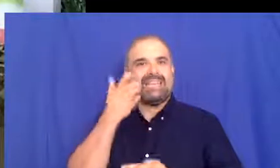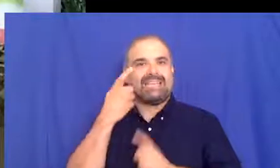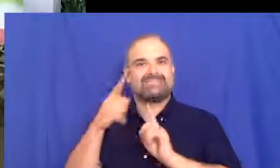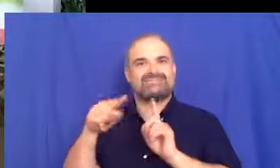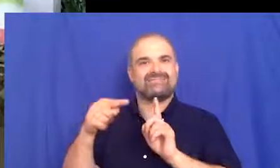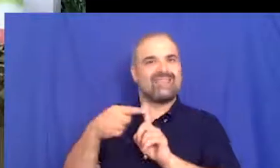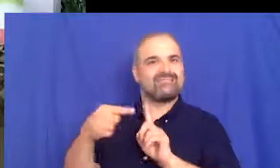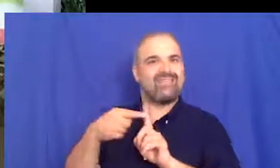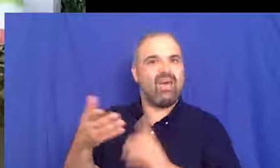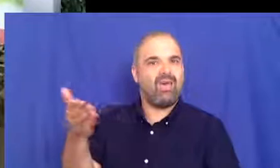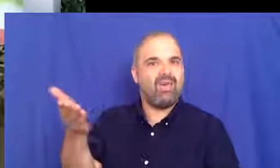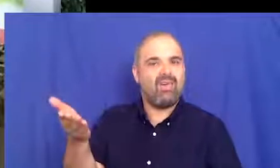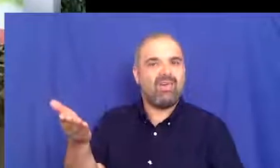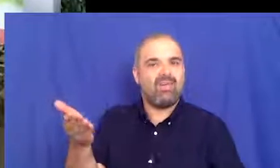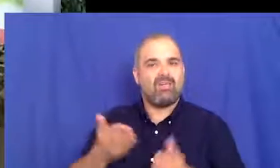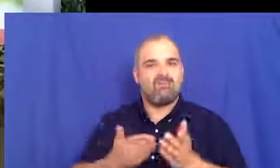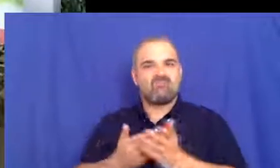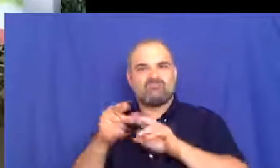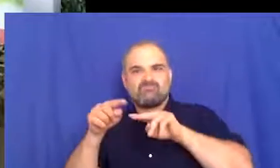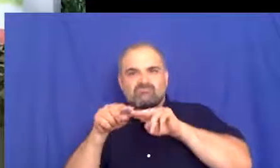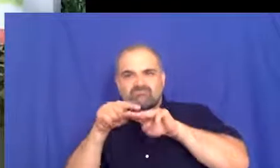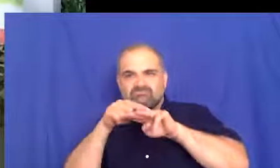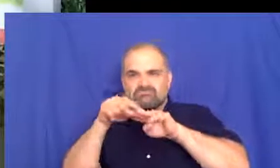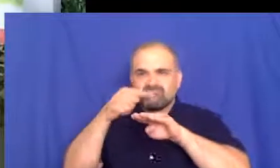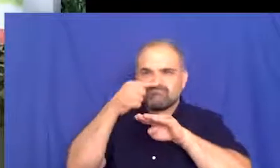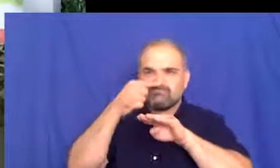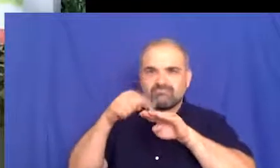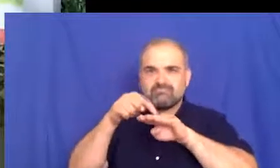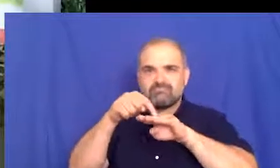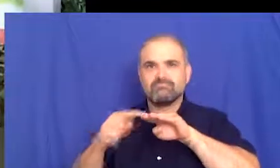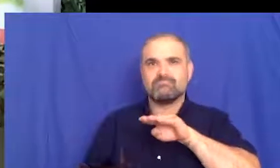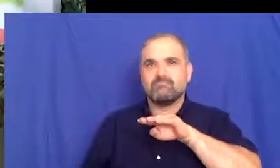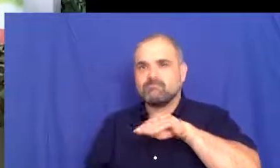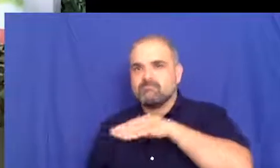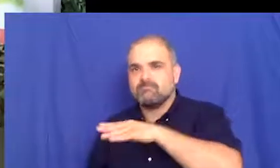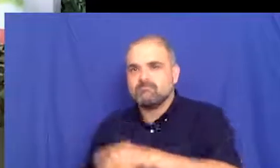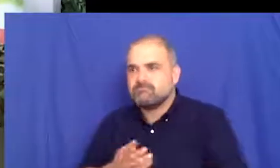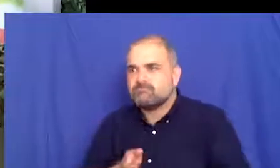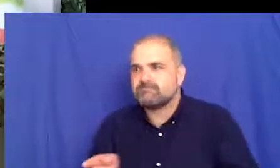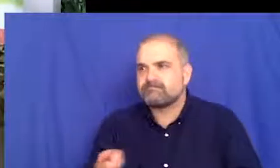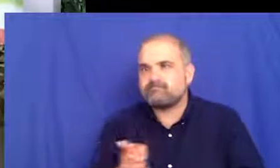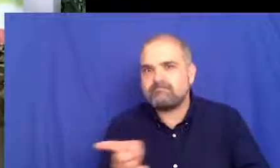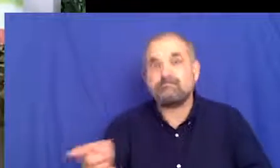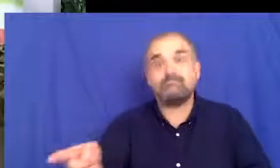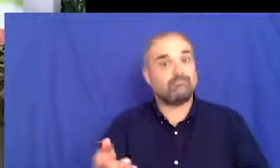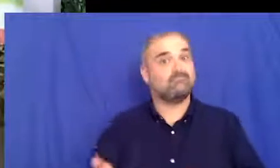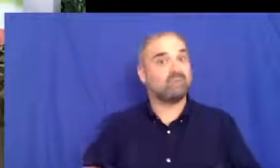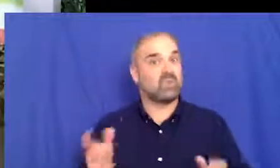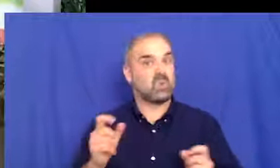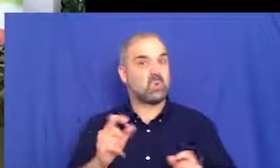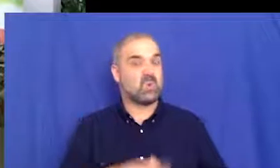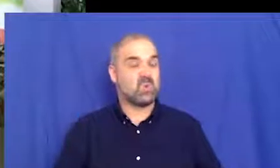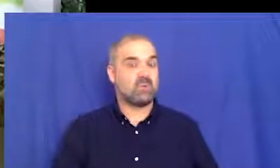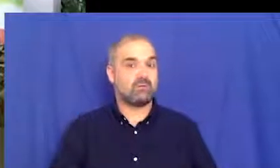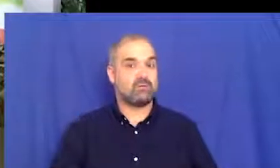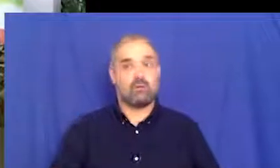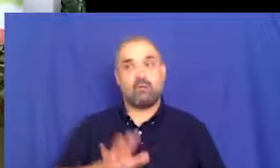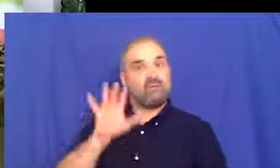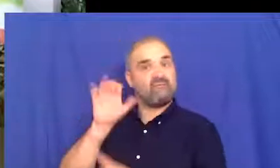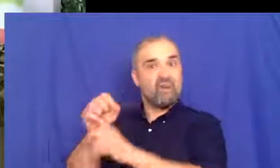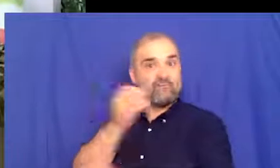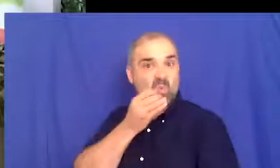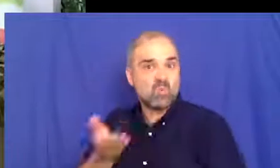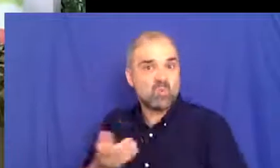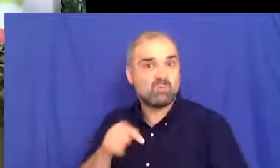sensing mechanism in the pits they've got just over their mouth, which is really cool. So once they've found their